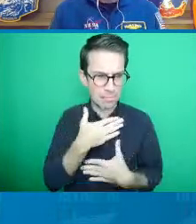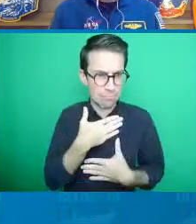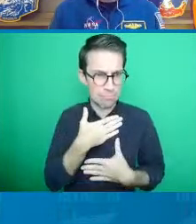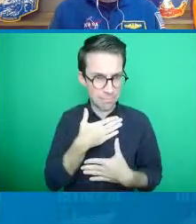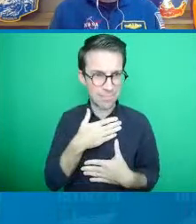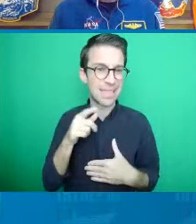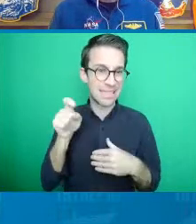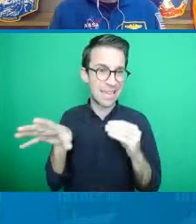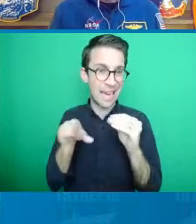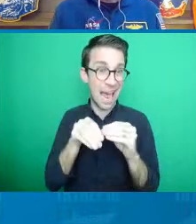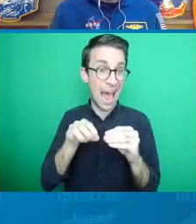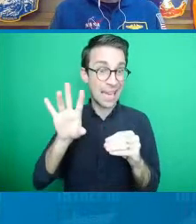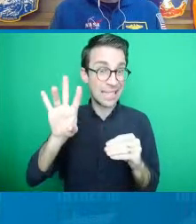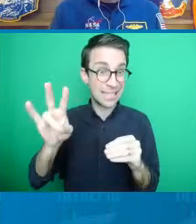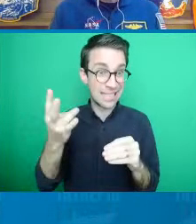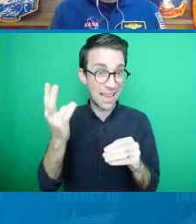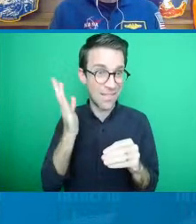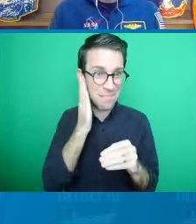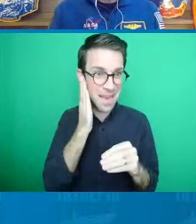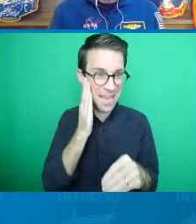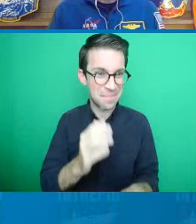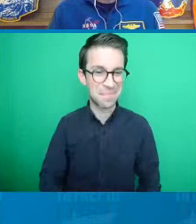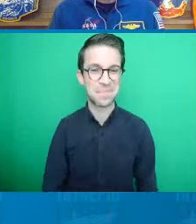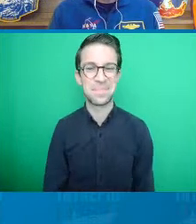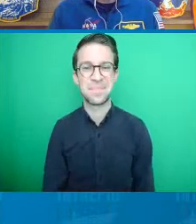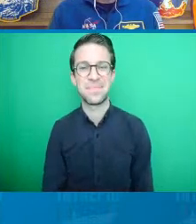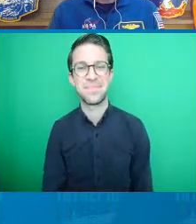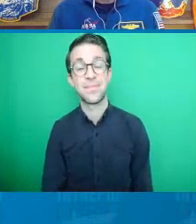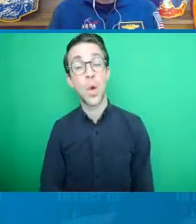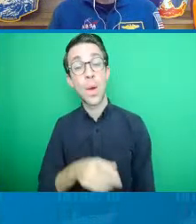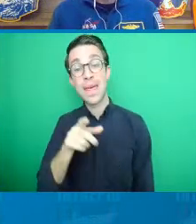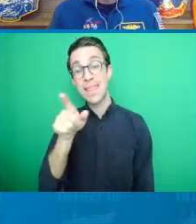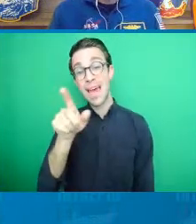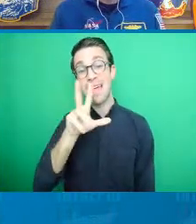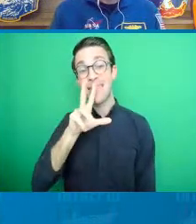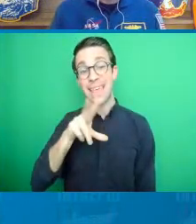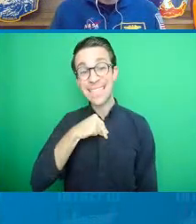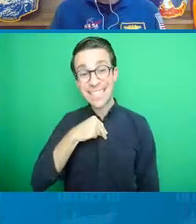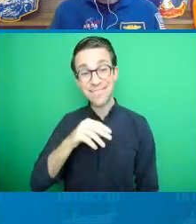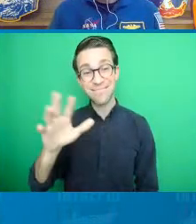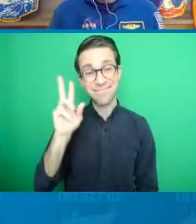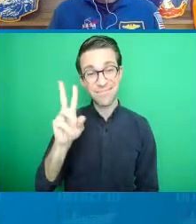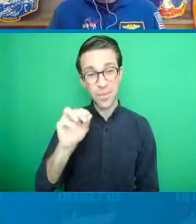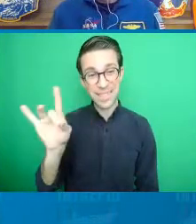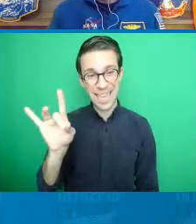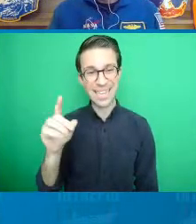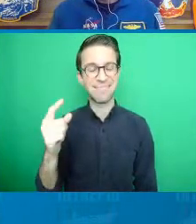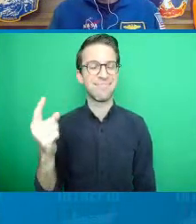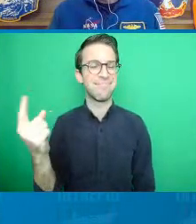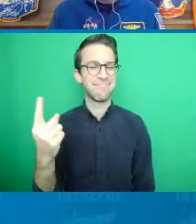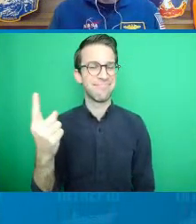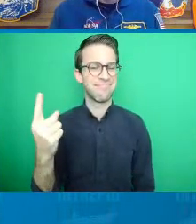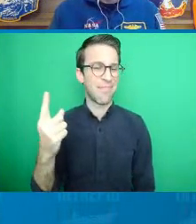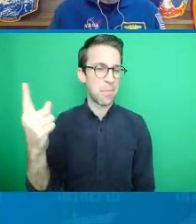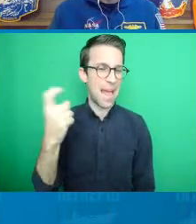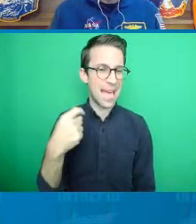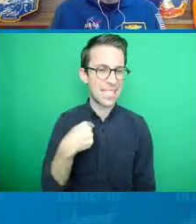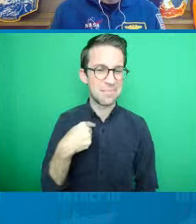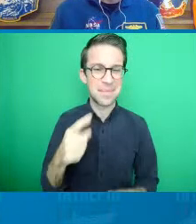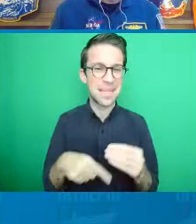slide. And so this was Thanksgiving in 2008. So somebody asked about sort